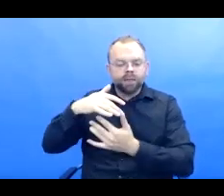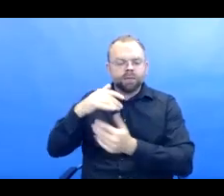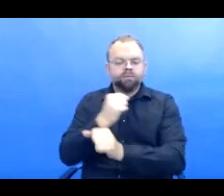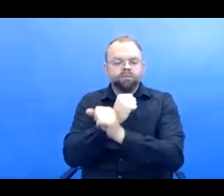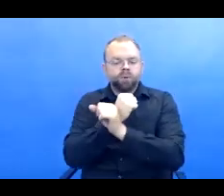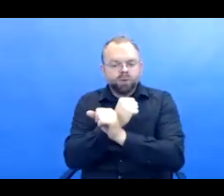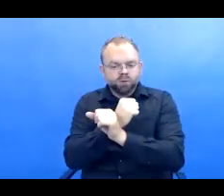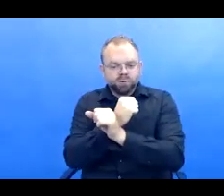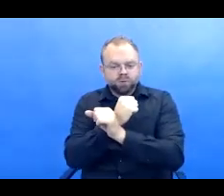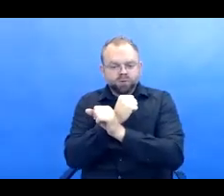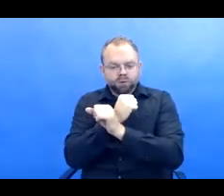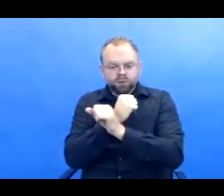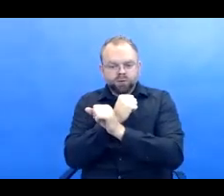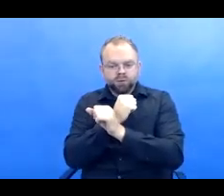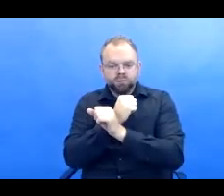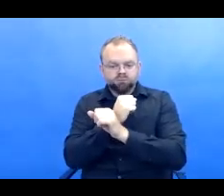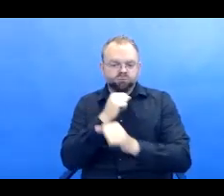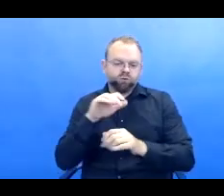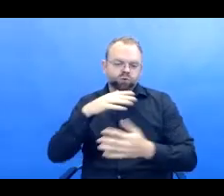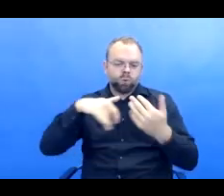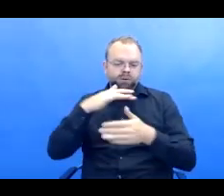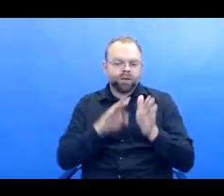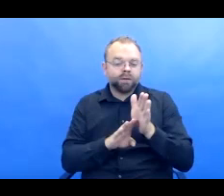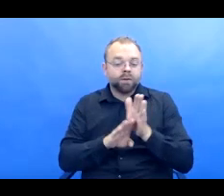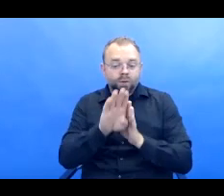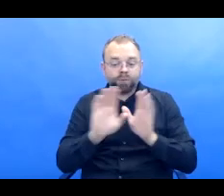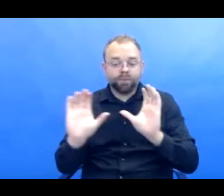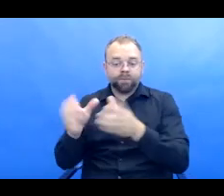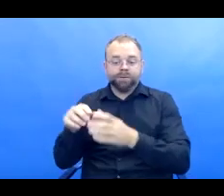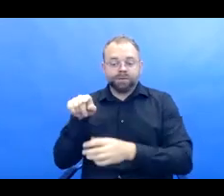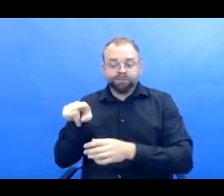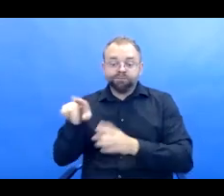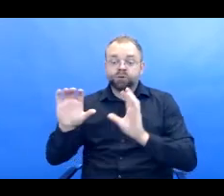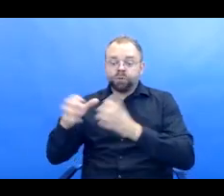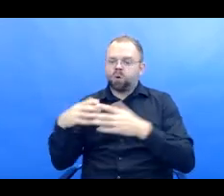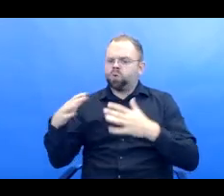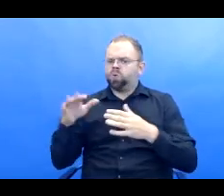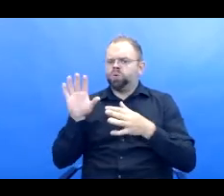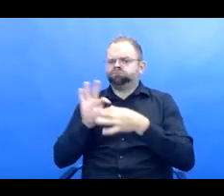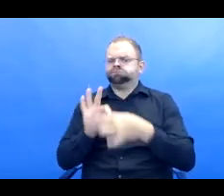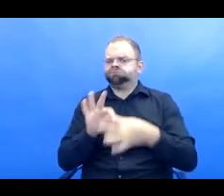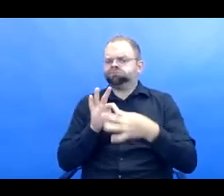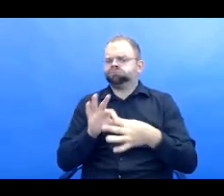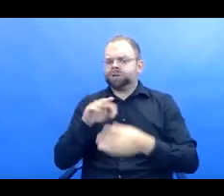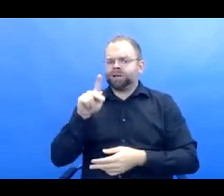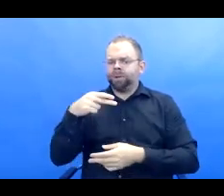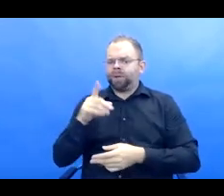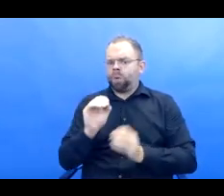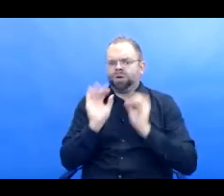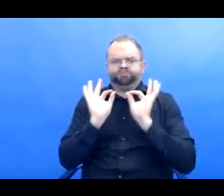coordination mechanism. The interagency coordination mechanism has composition from various